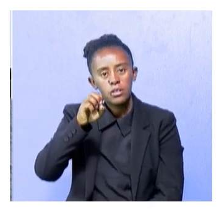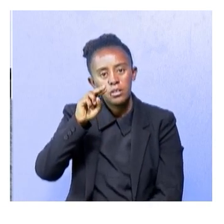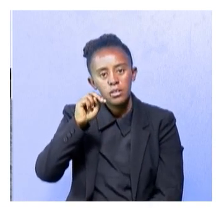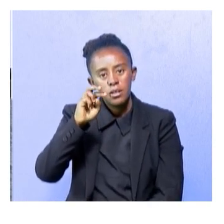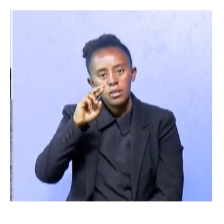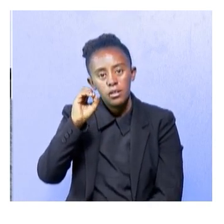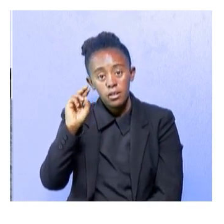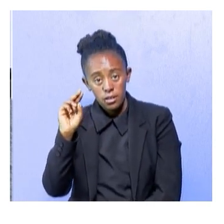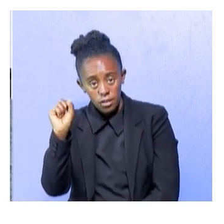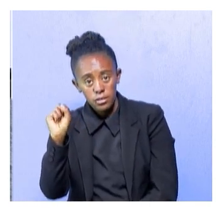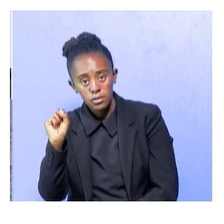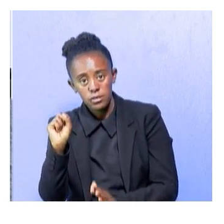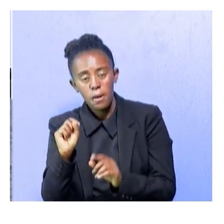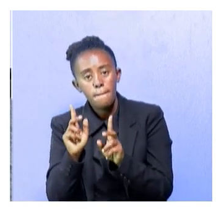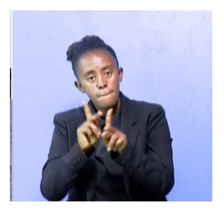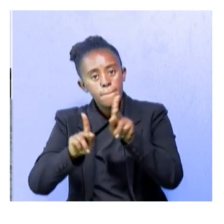people